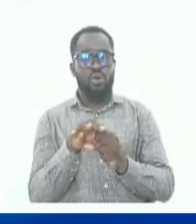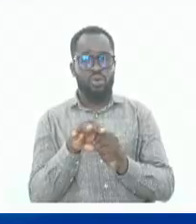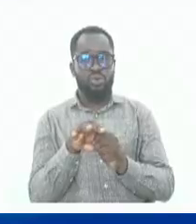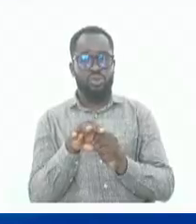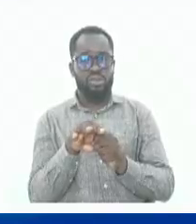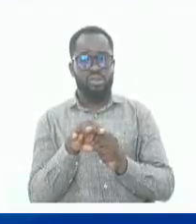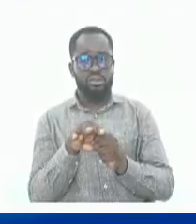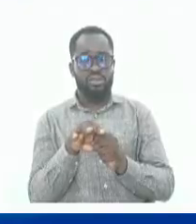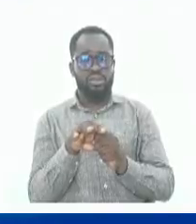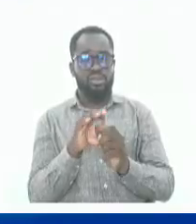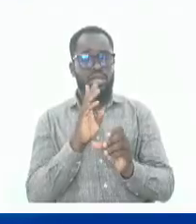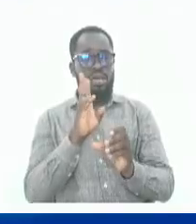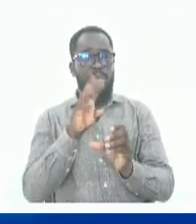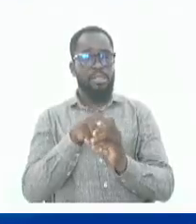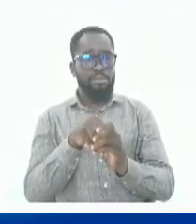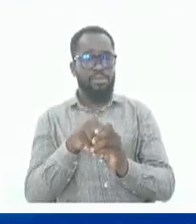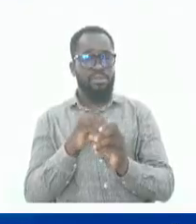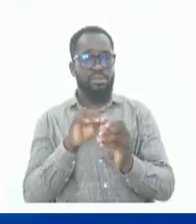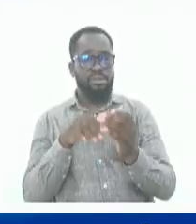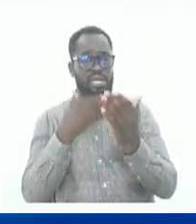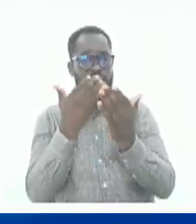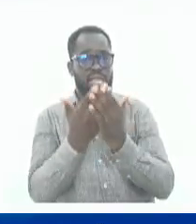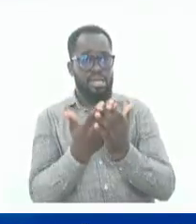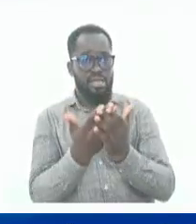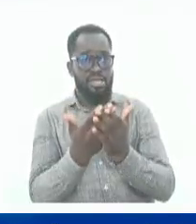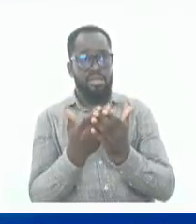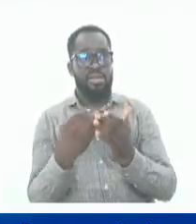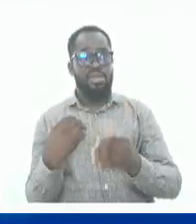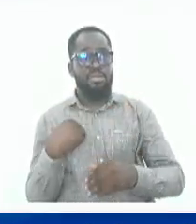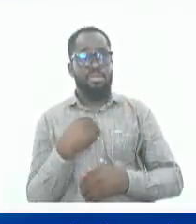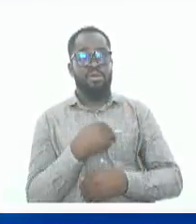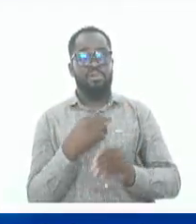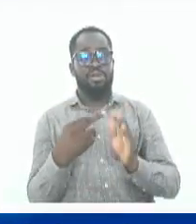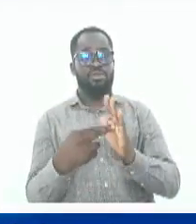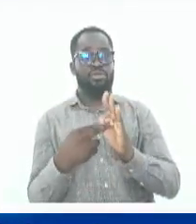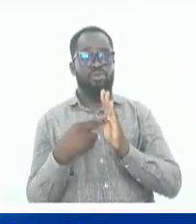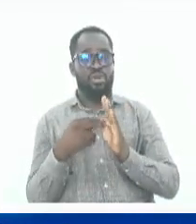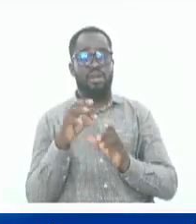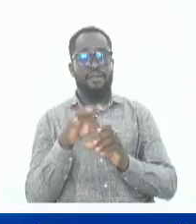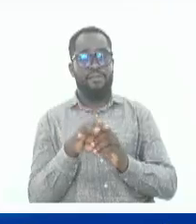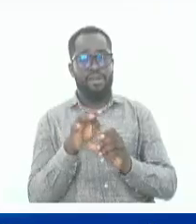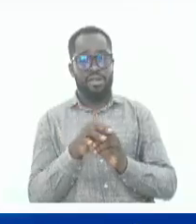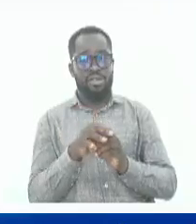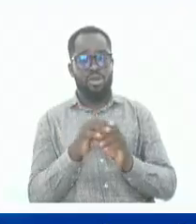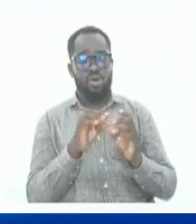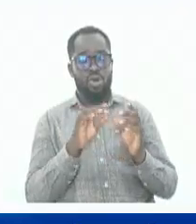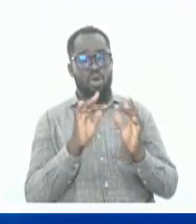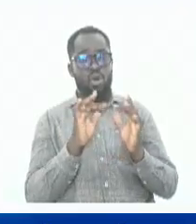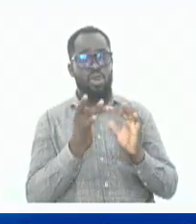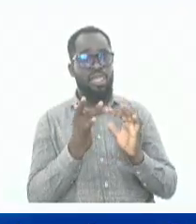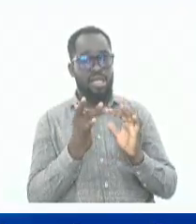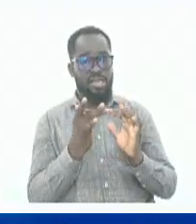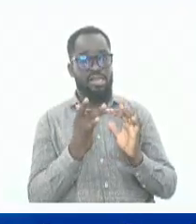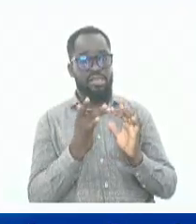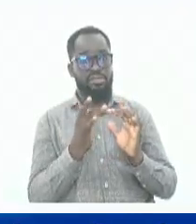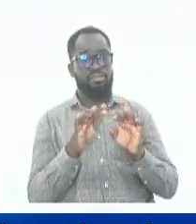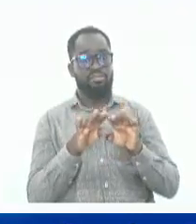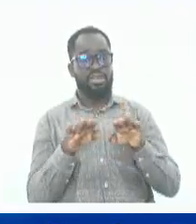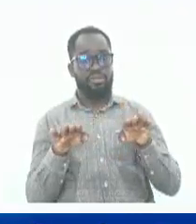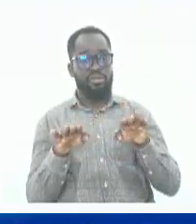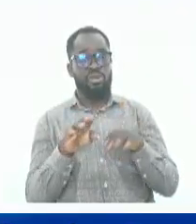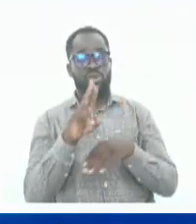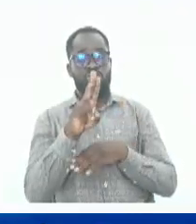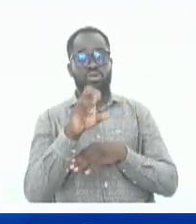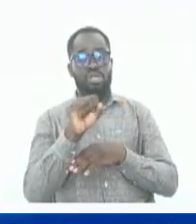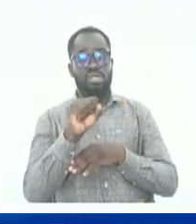unit holder participation when we get there. So members will be required to vote either through the online platform or through a